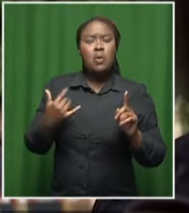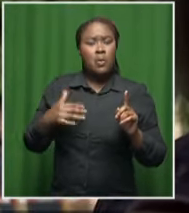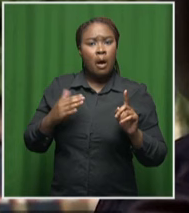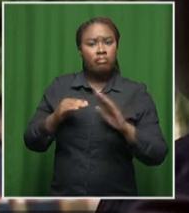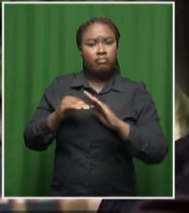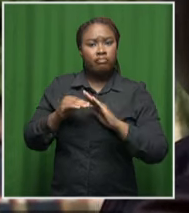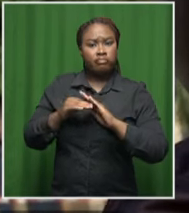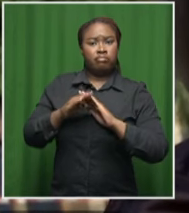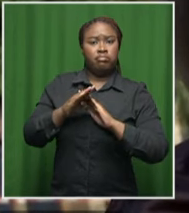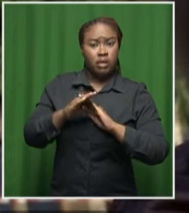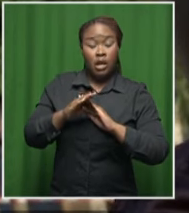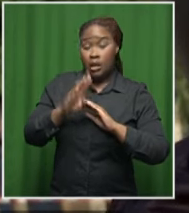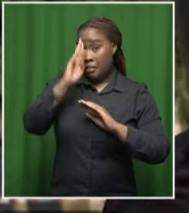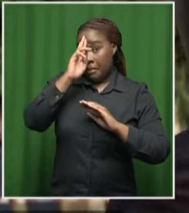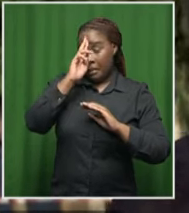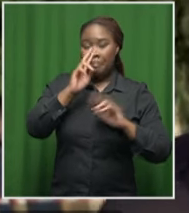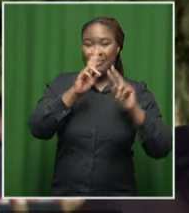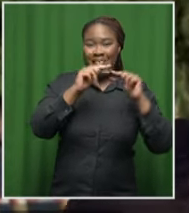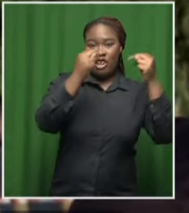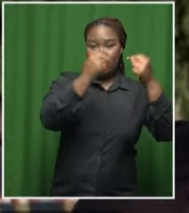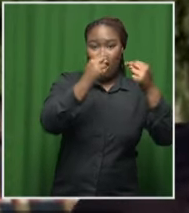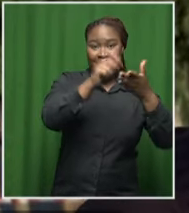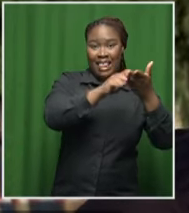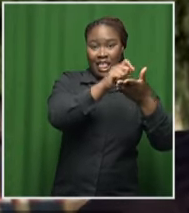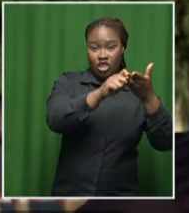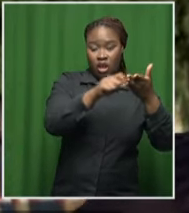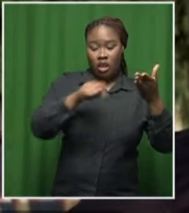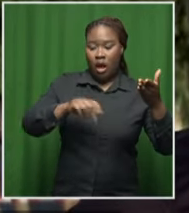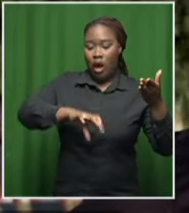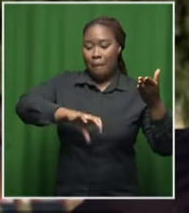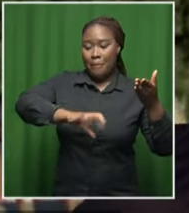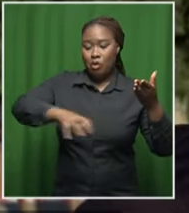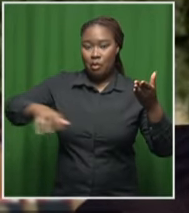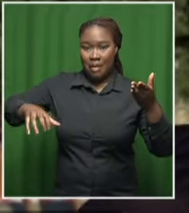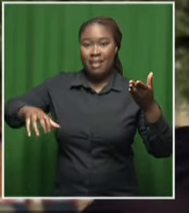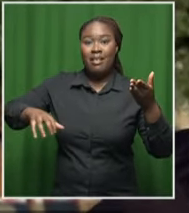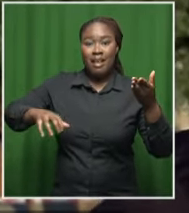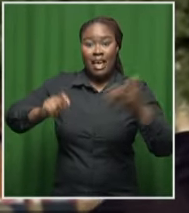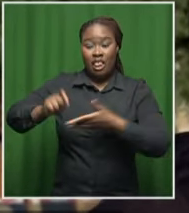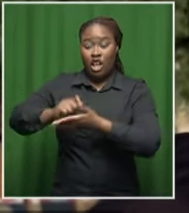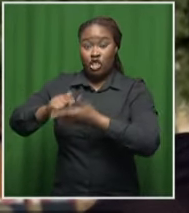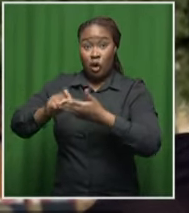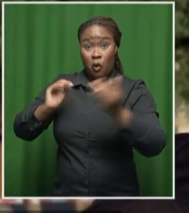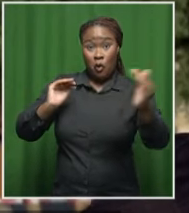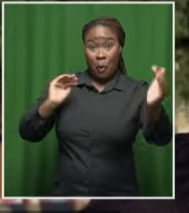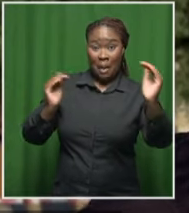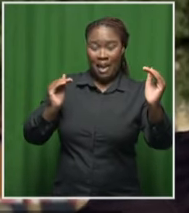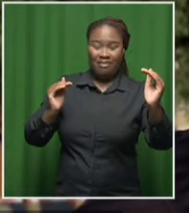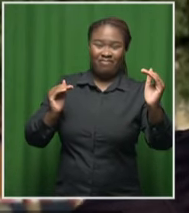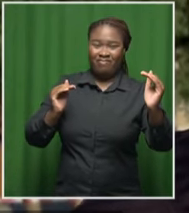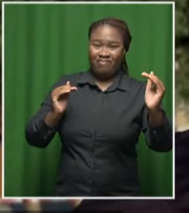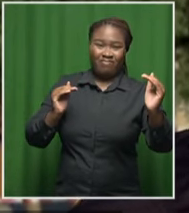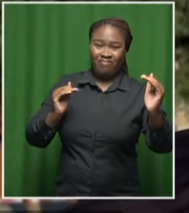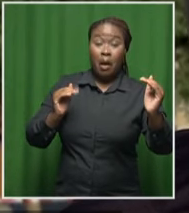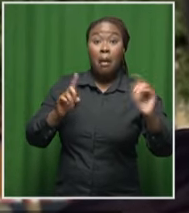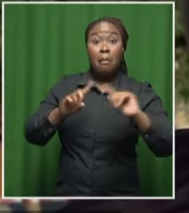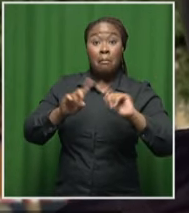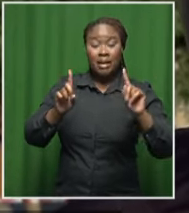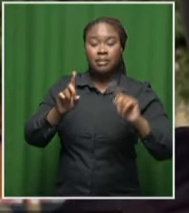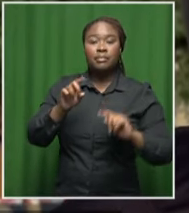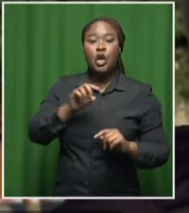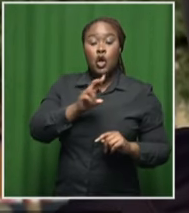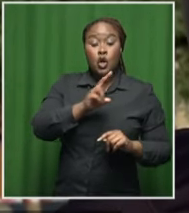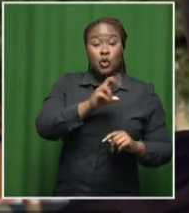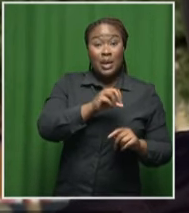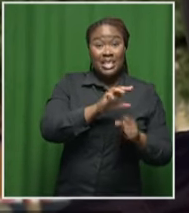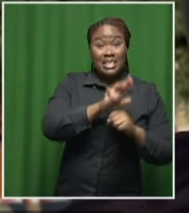comparing national elections to local elections, but if you compared 2019 to 2011, there